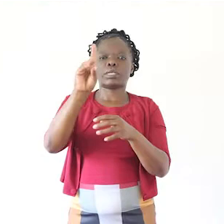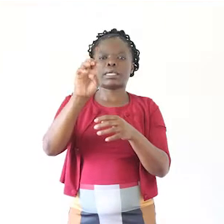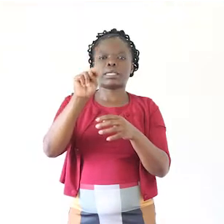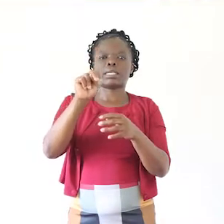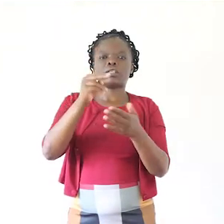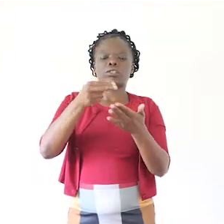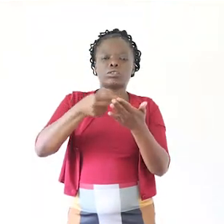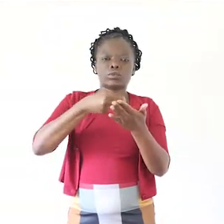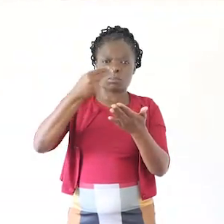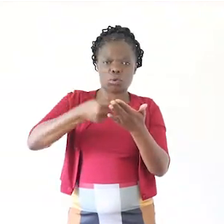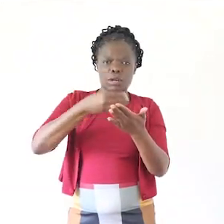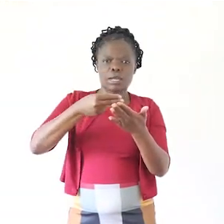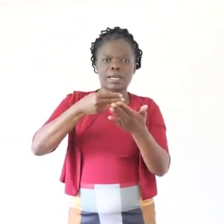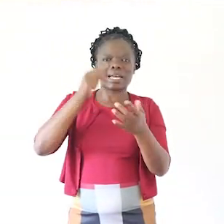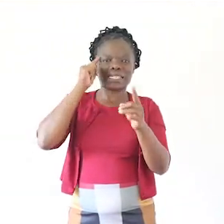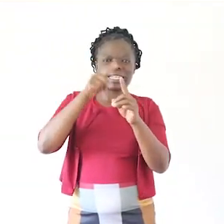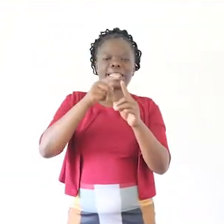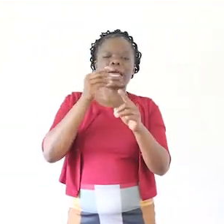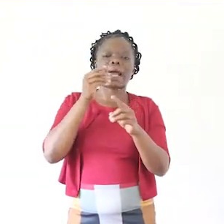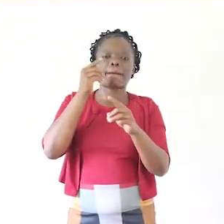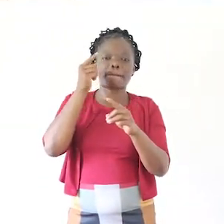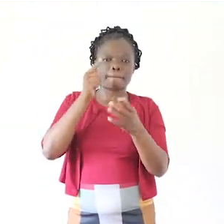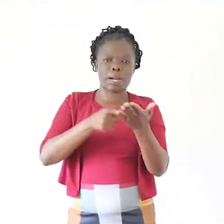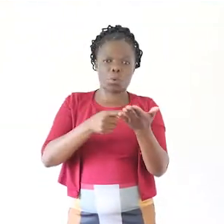brown. And that heat is just okay.